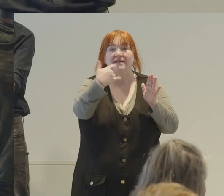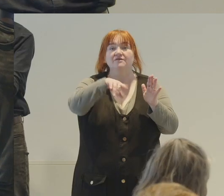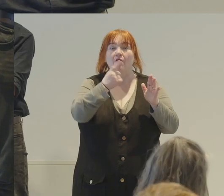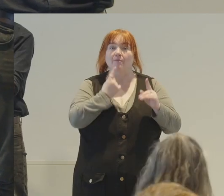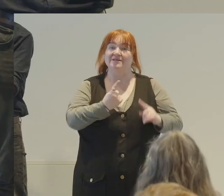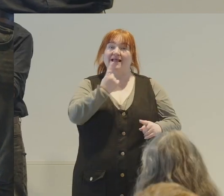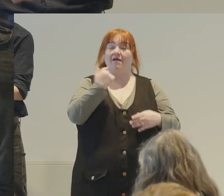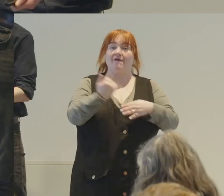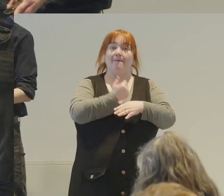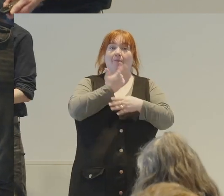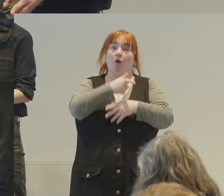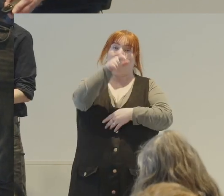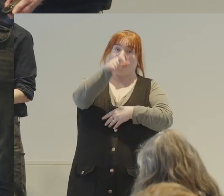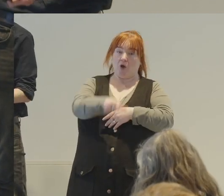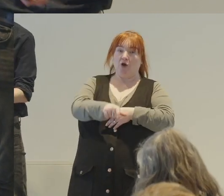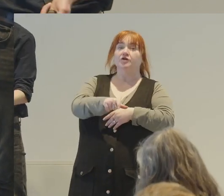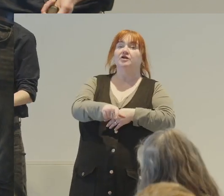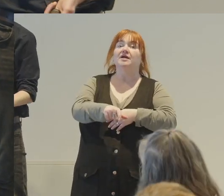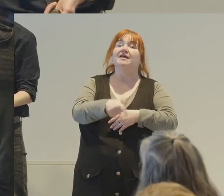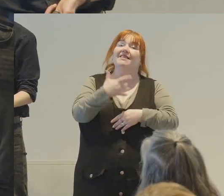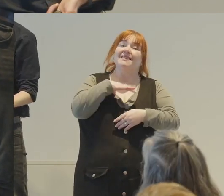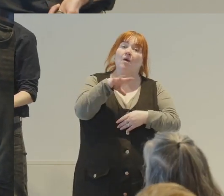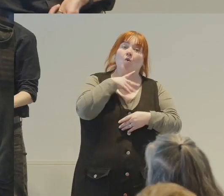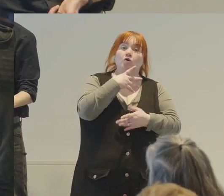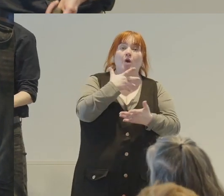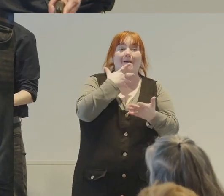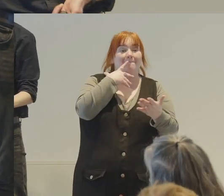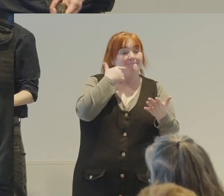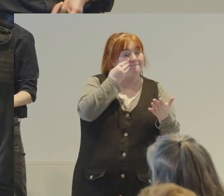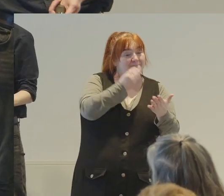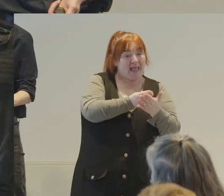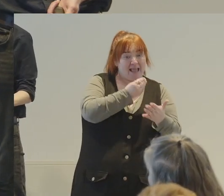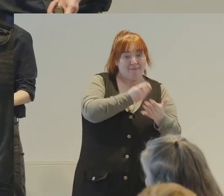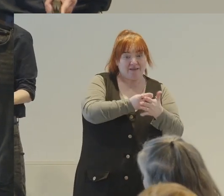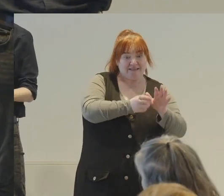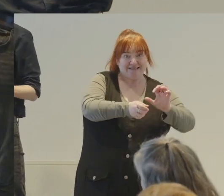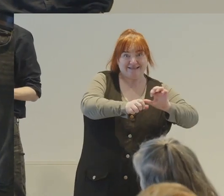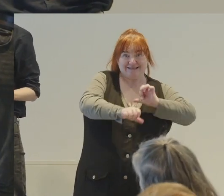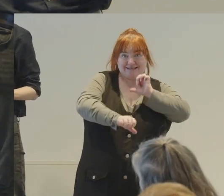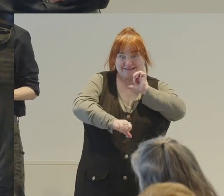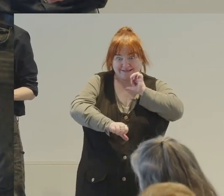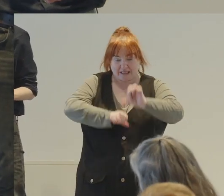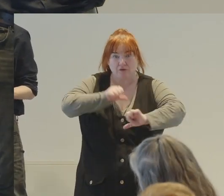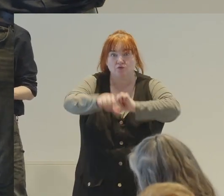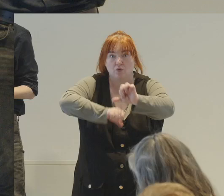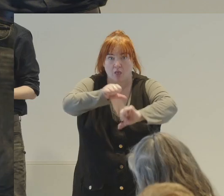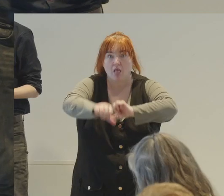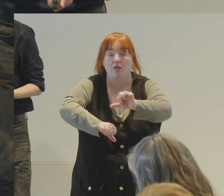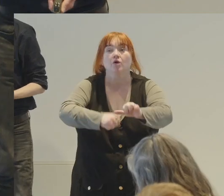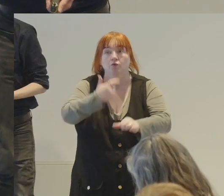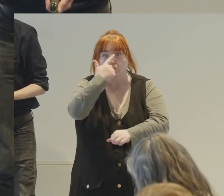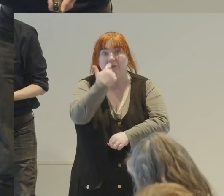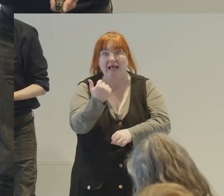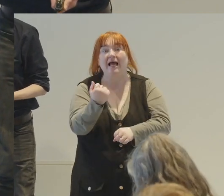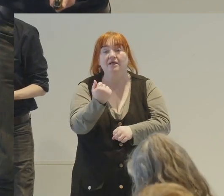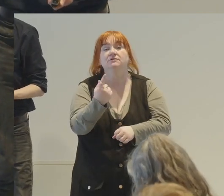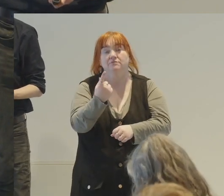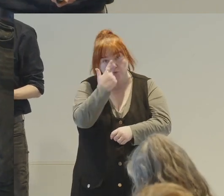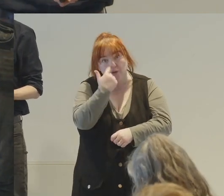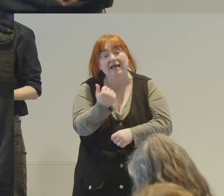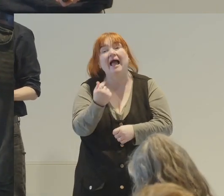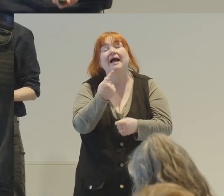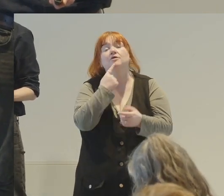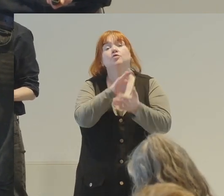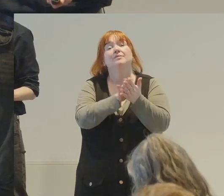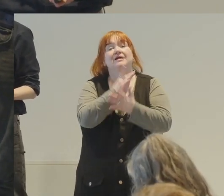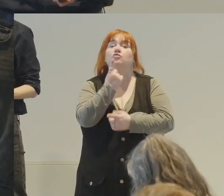they want you to pay them in this manner, that's their choice, right? You can do that. As far as I'm aware, you can do that.